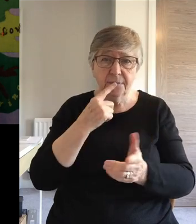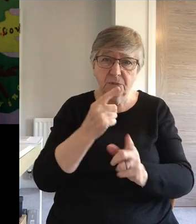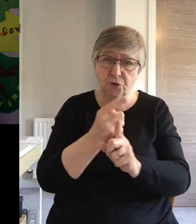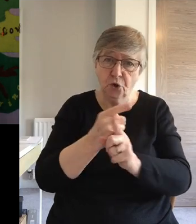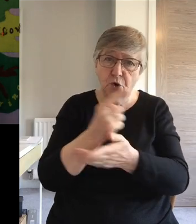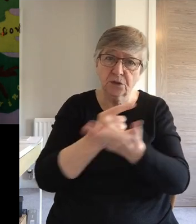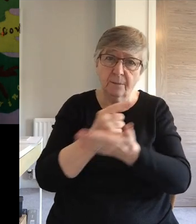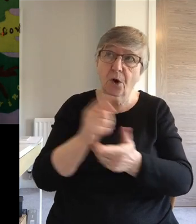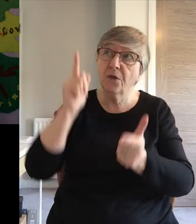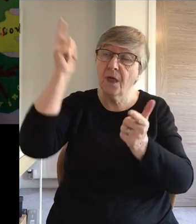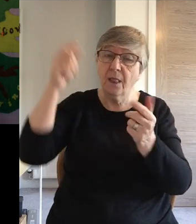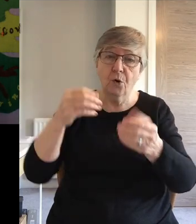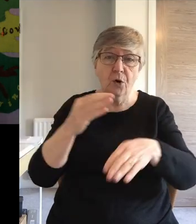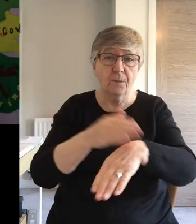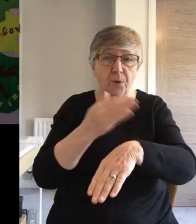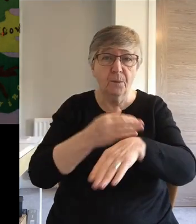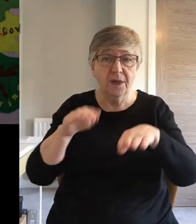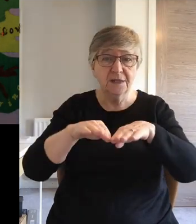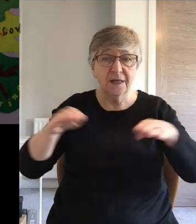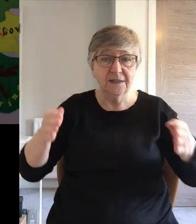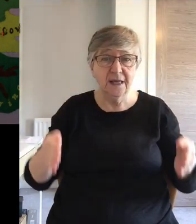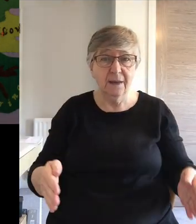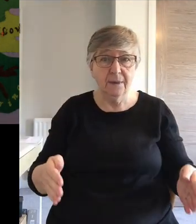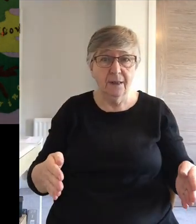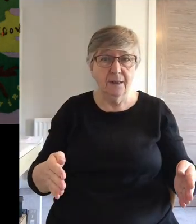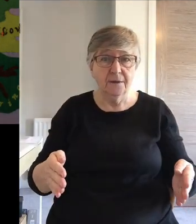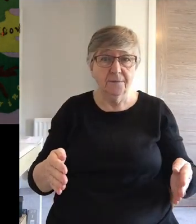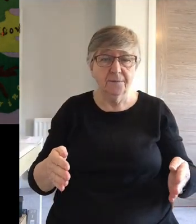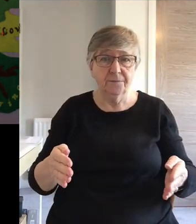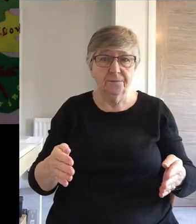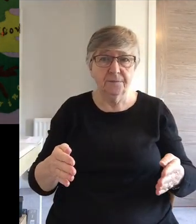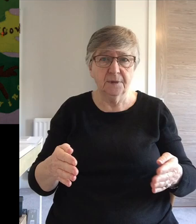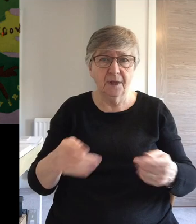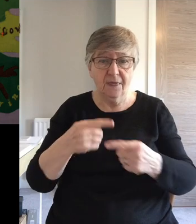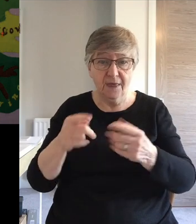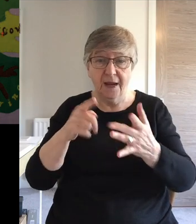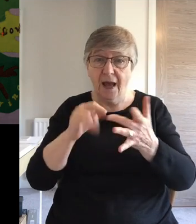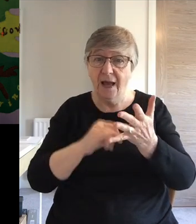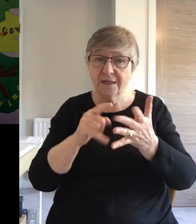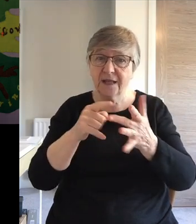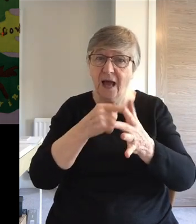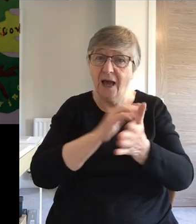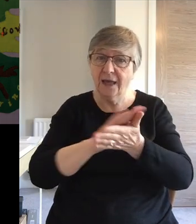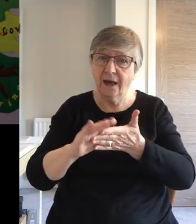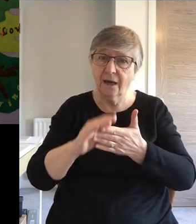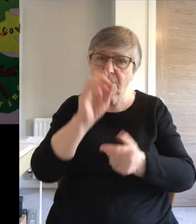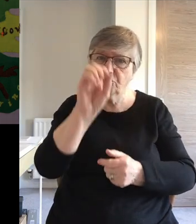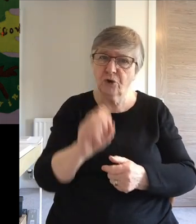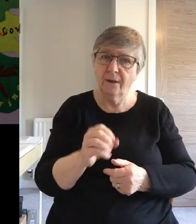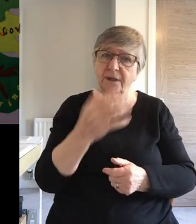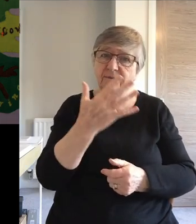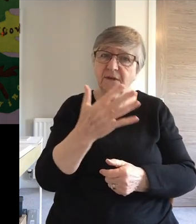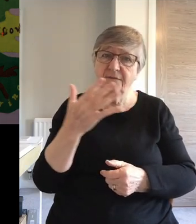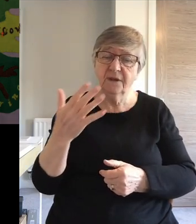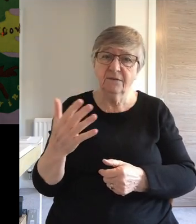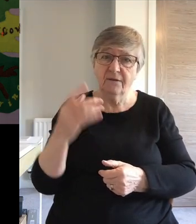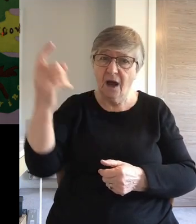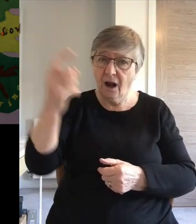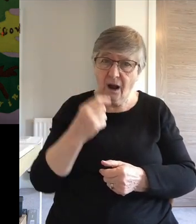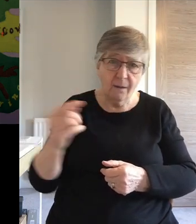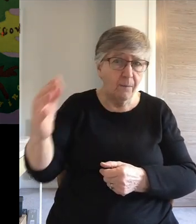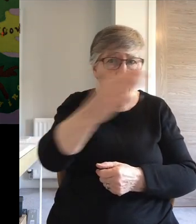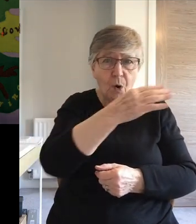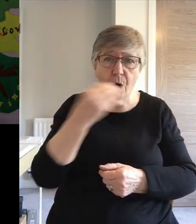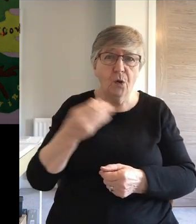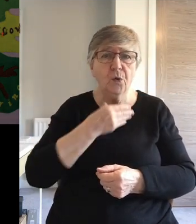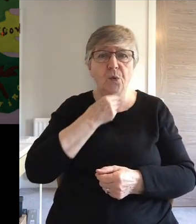familiar with speaks of the Lord preparing a table for us at verse 5. And then again in Isaiah, this time at chapter 55, "Come